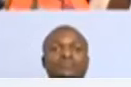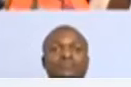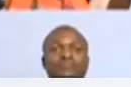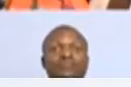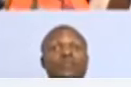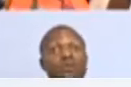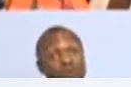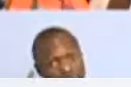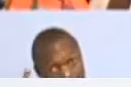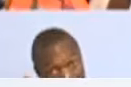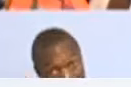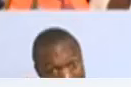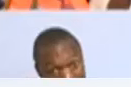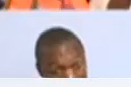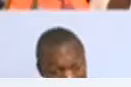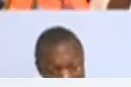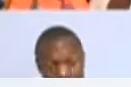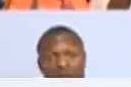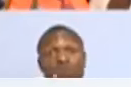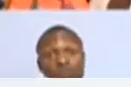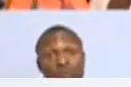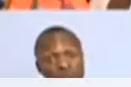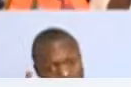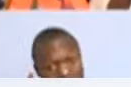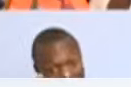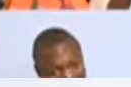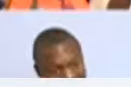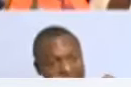We are one. We are one team.